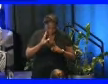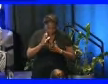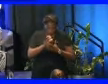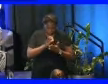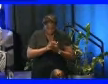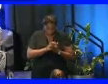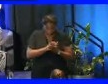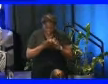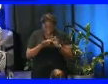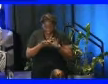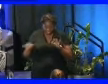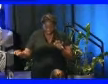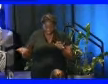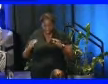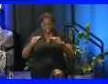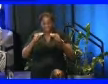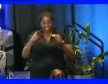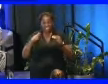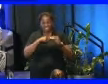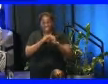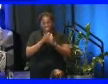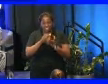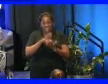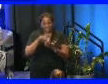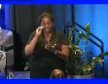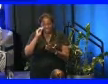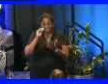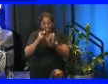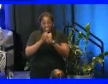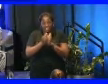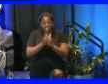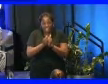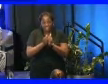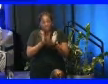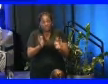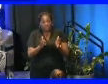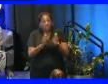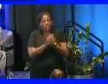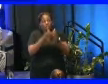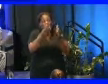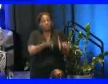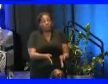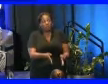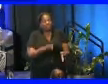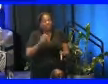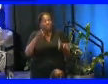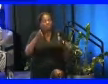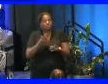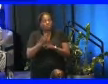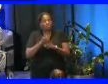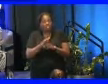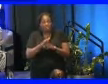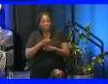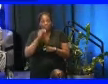on etymology to teach us how to learn how to talk properly to a person. Just because a person is homeless